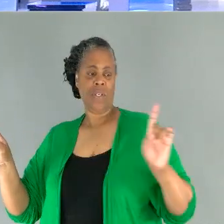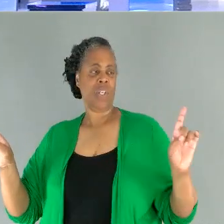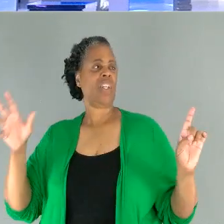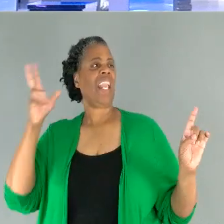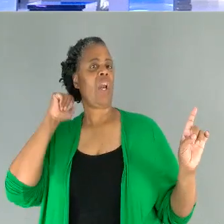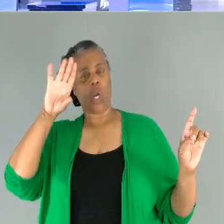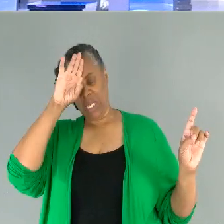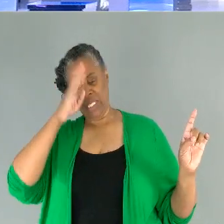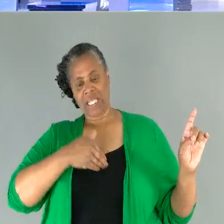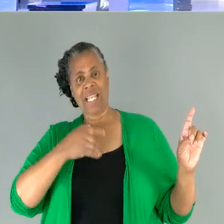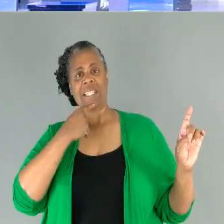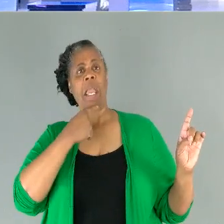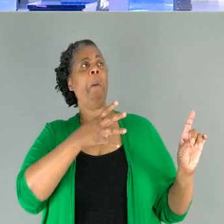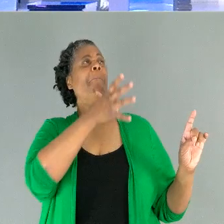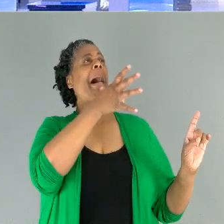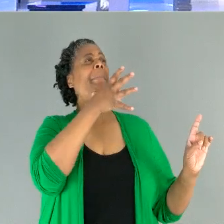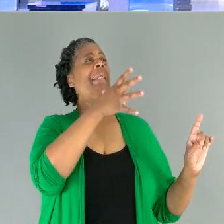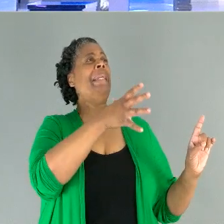in the background. Mommy,